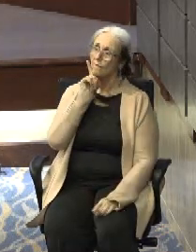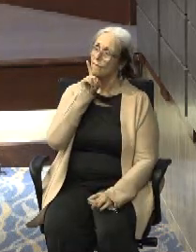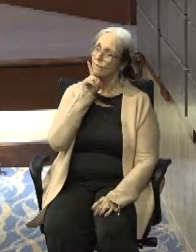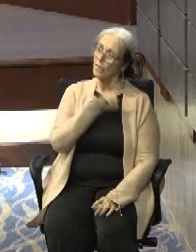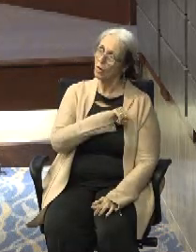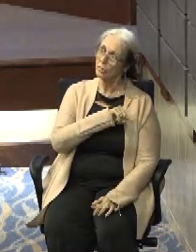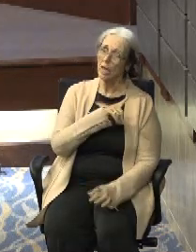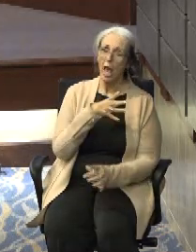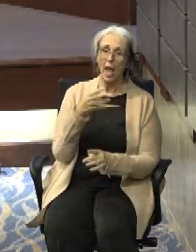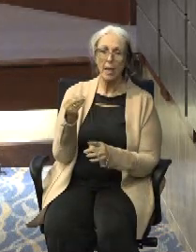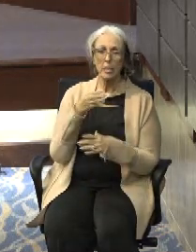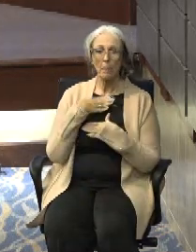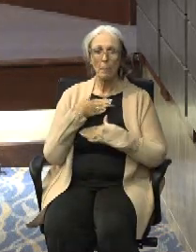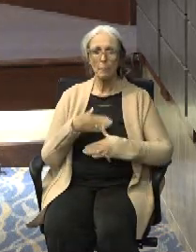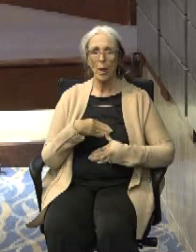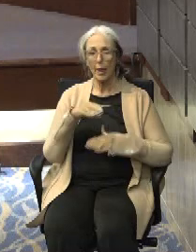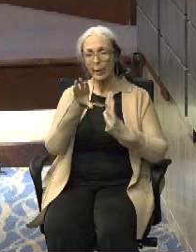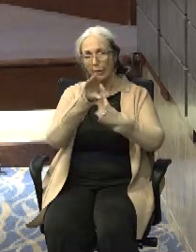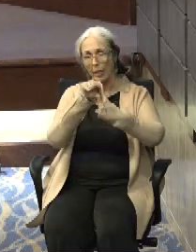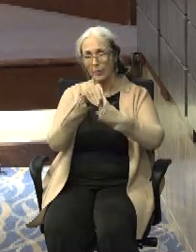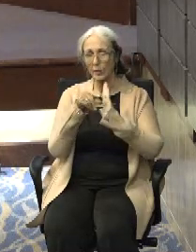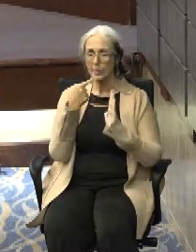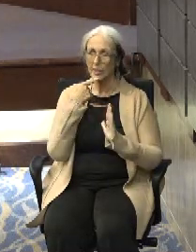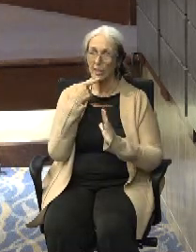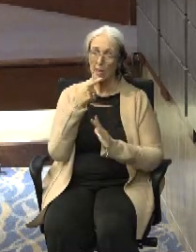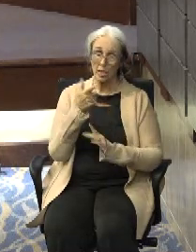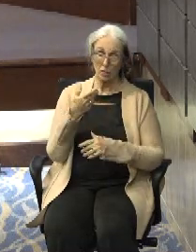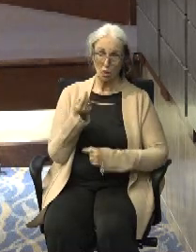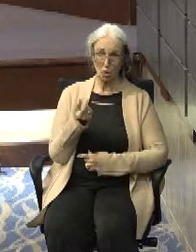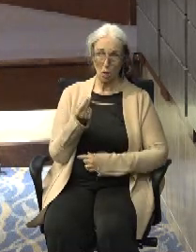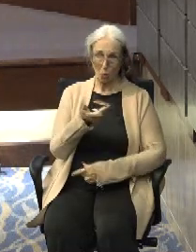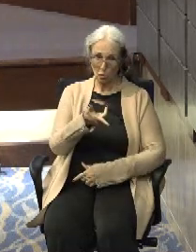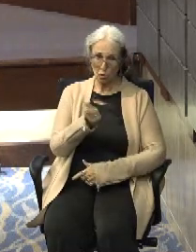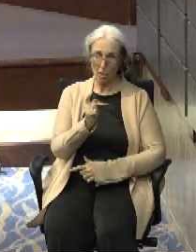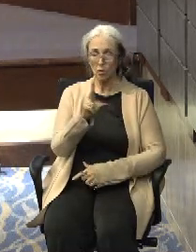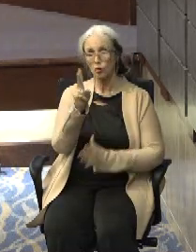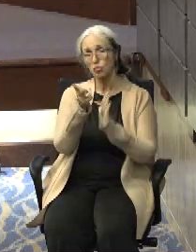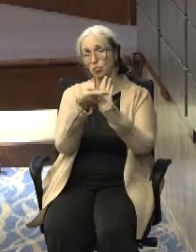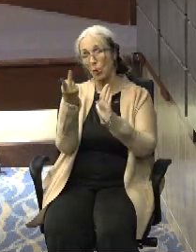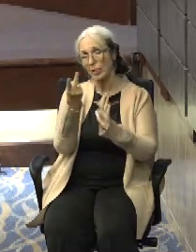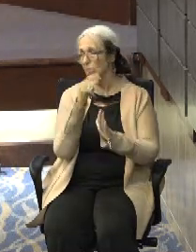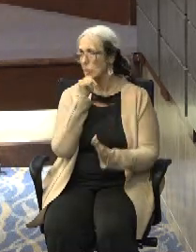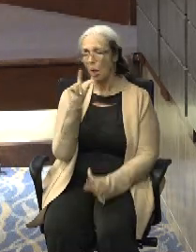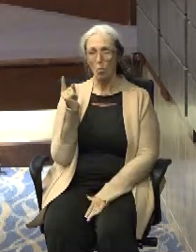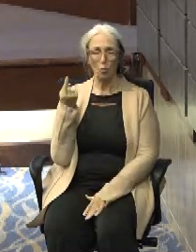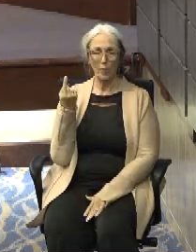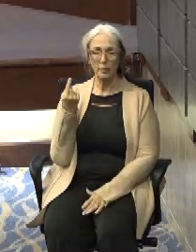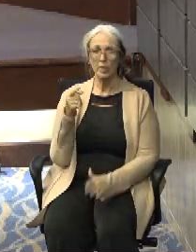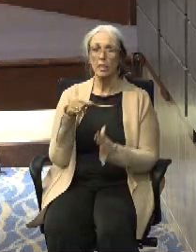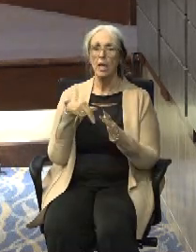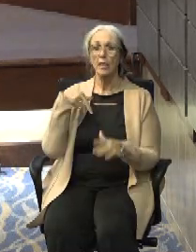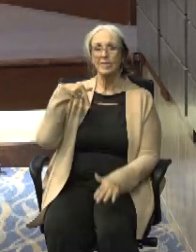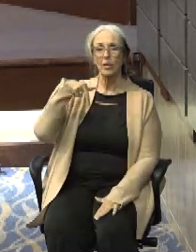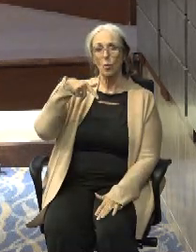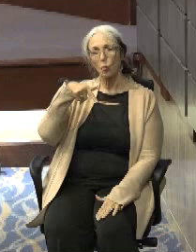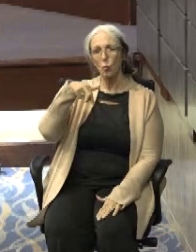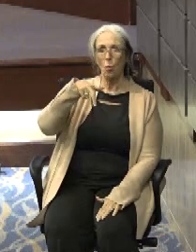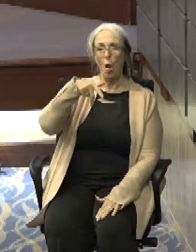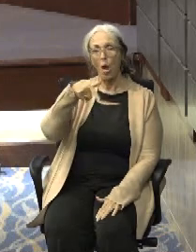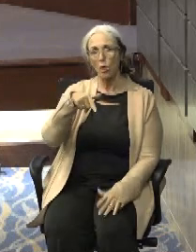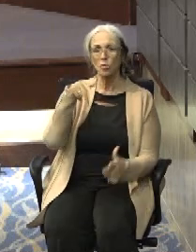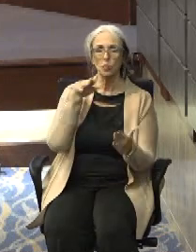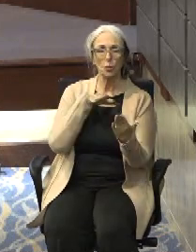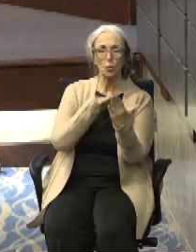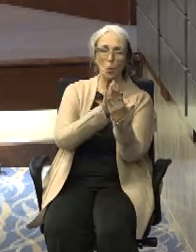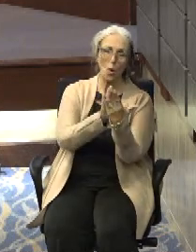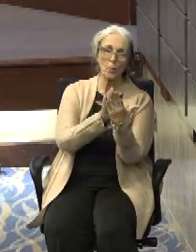false. The body cam footage shows the dog was shot not once, but two times, as it walked, not charged, towards the officer.